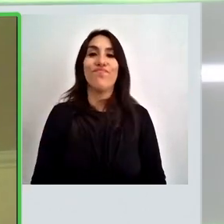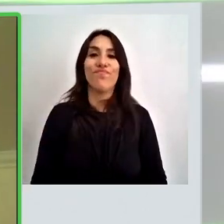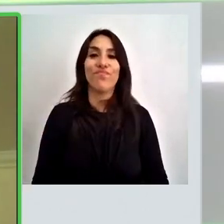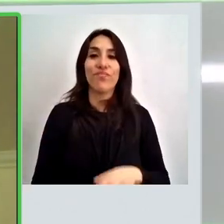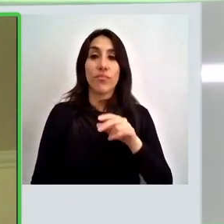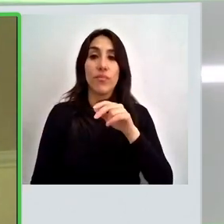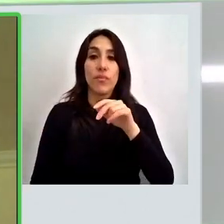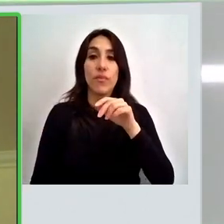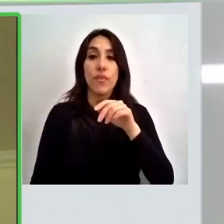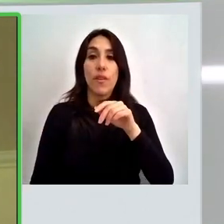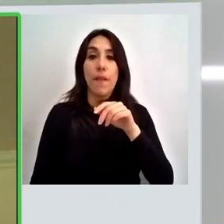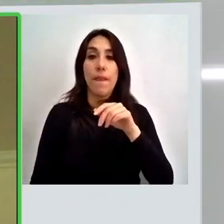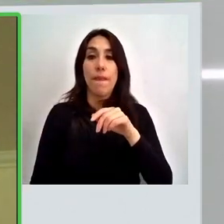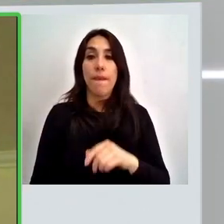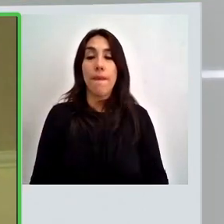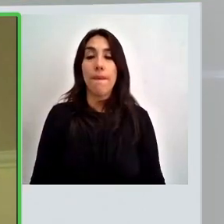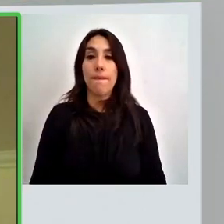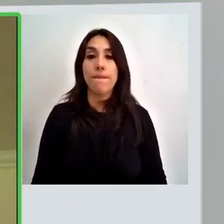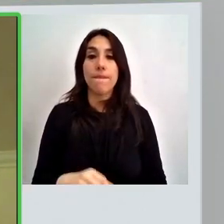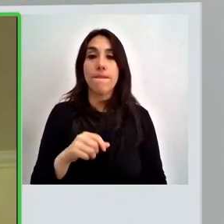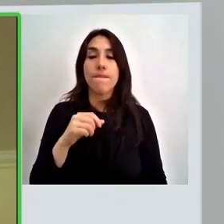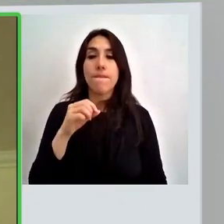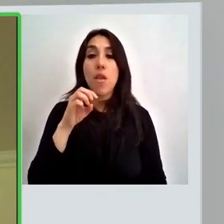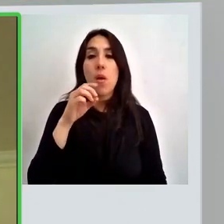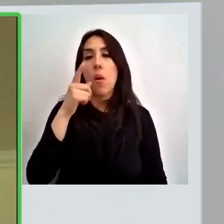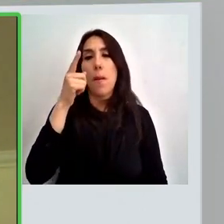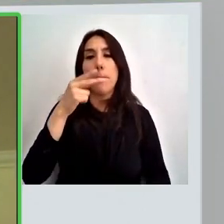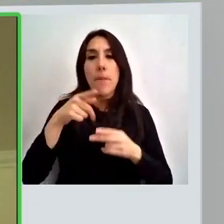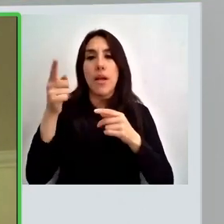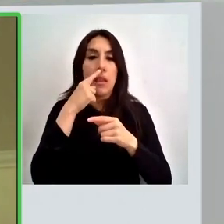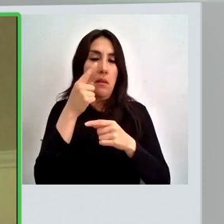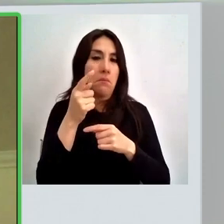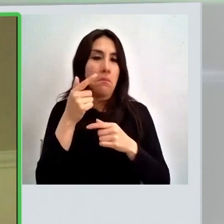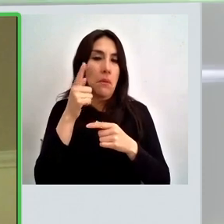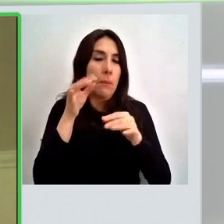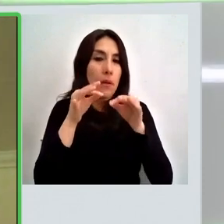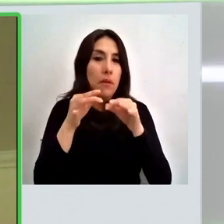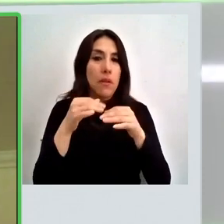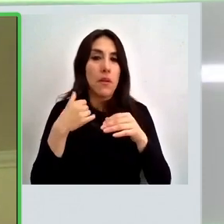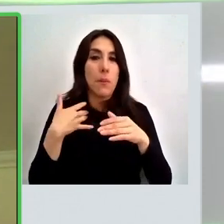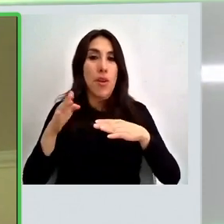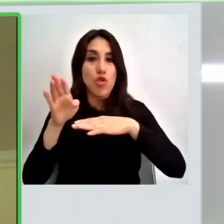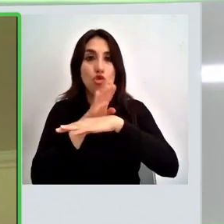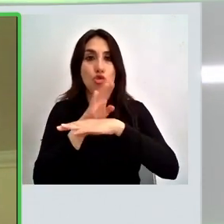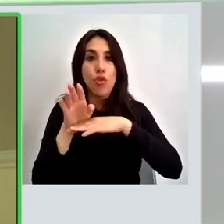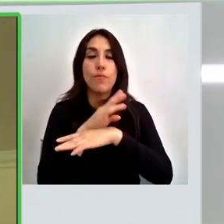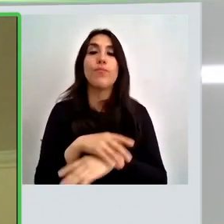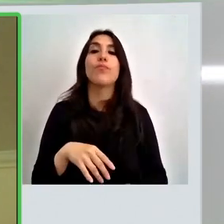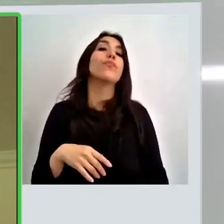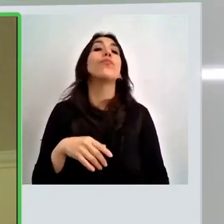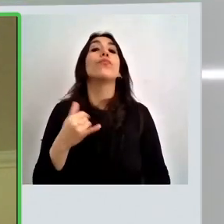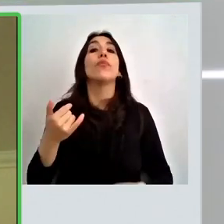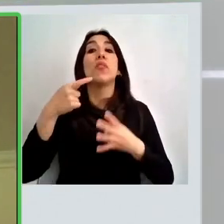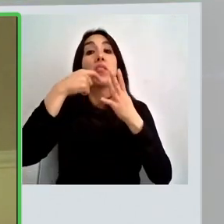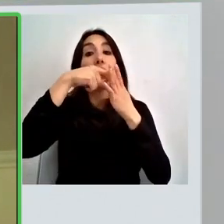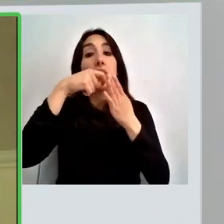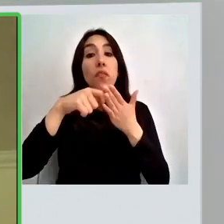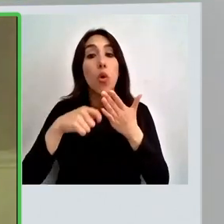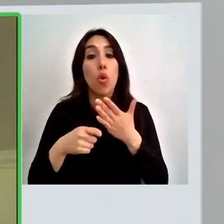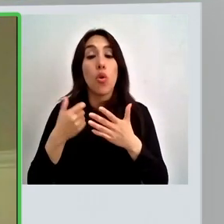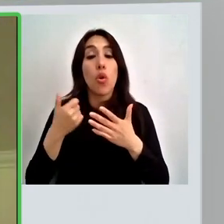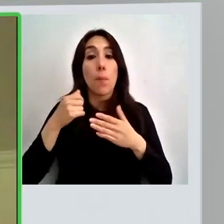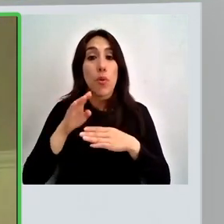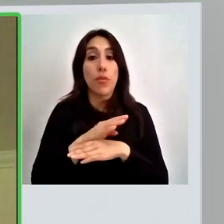America. They got fewer mistakes. People always showed up for work on time. They had